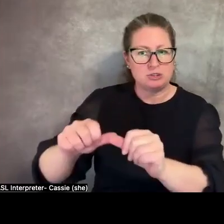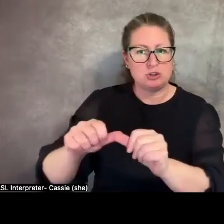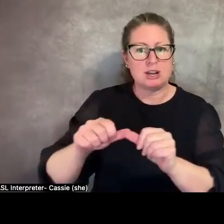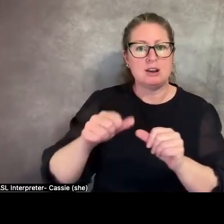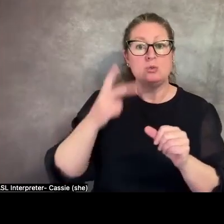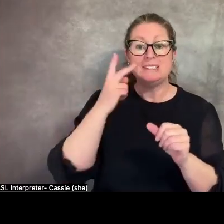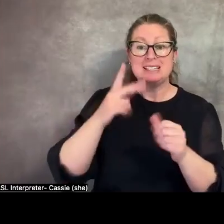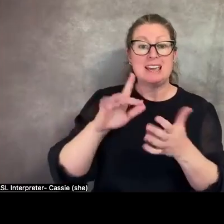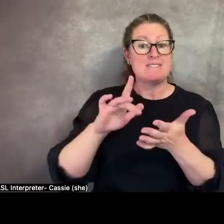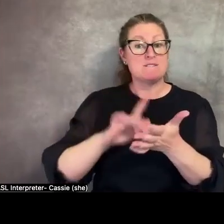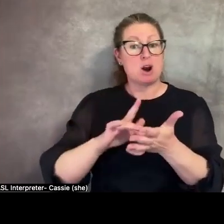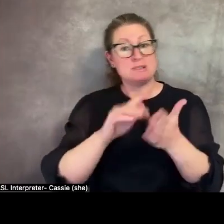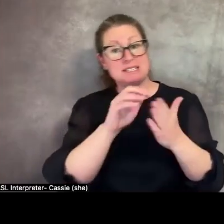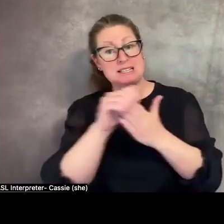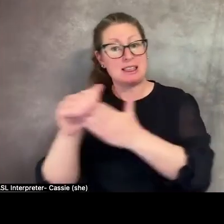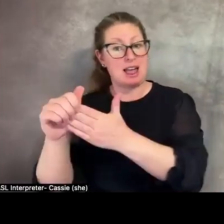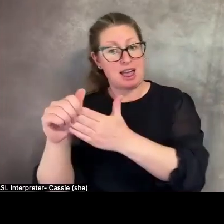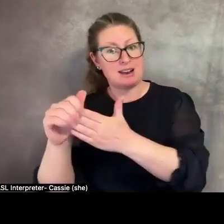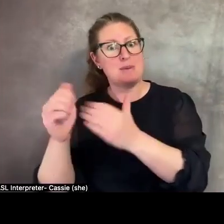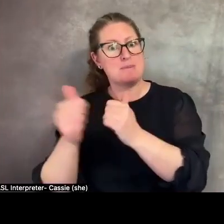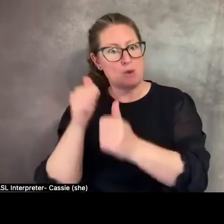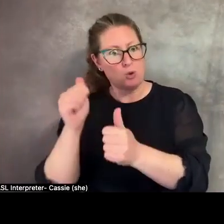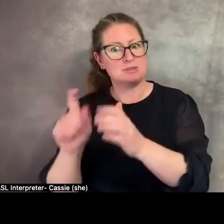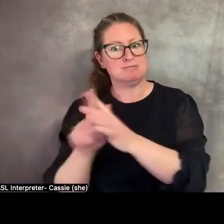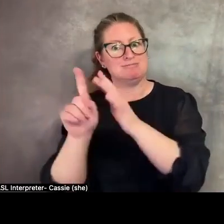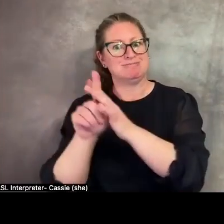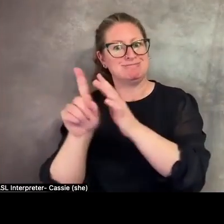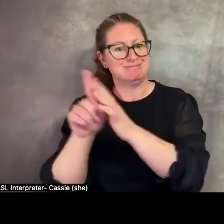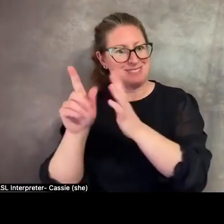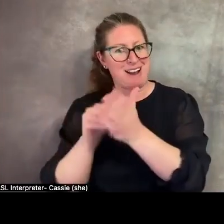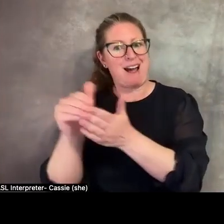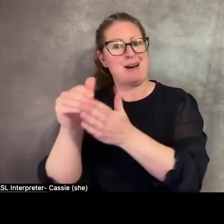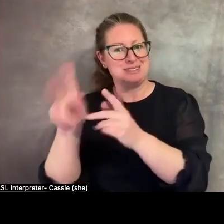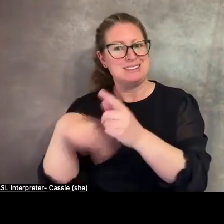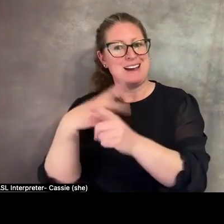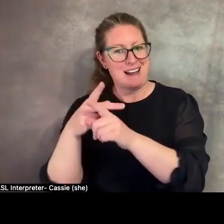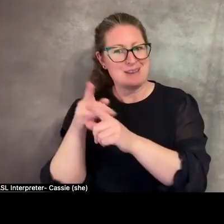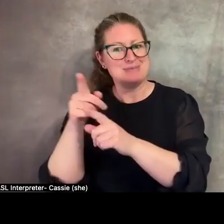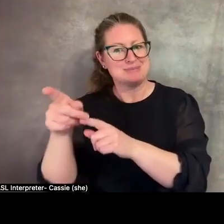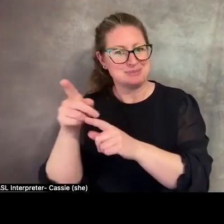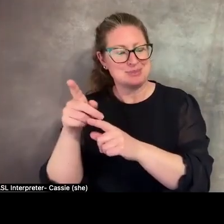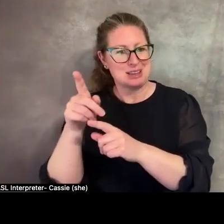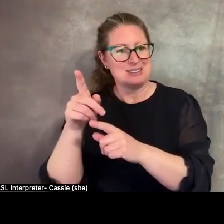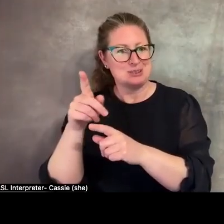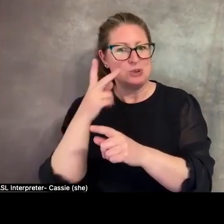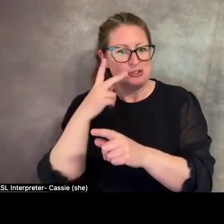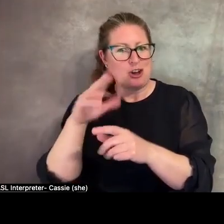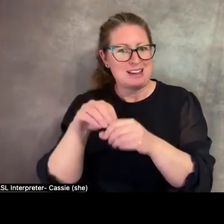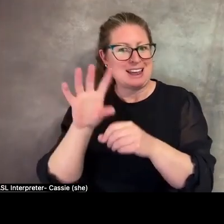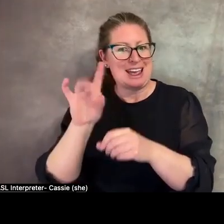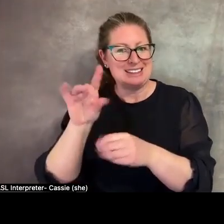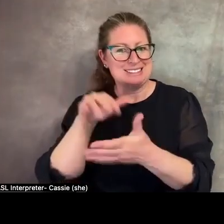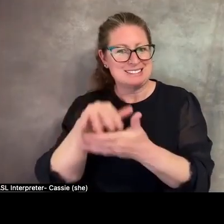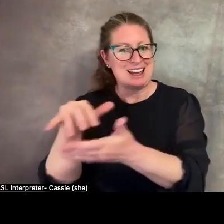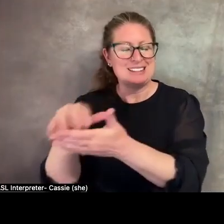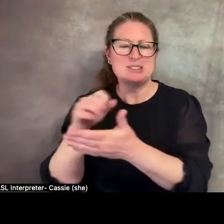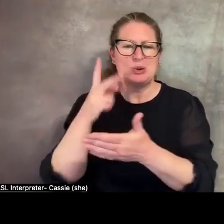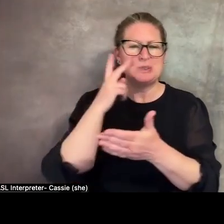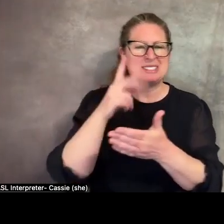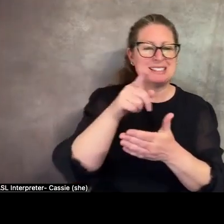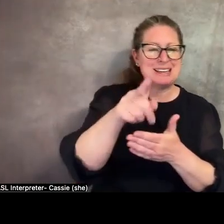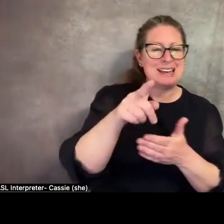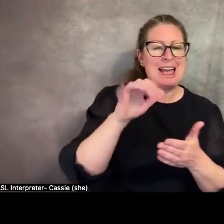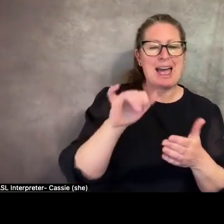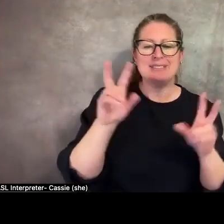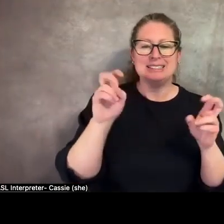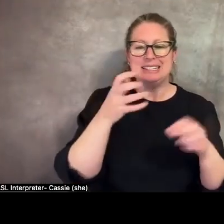programs were actually the most common type, with 8 studies. And as you can kind of see at a glance with the heat map